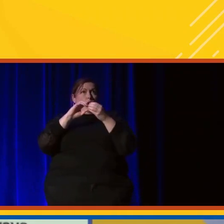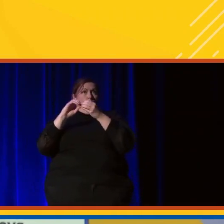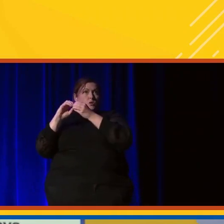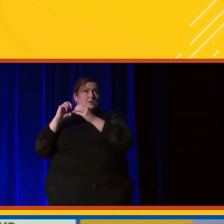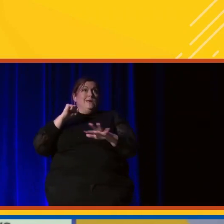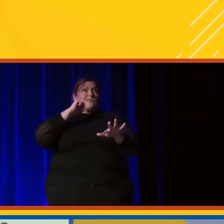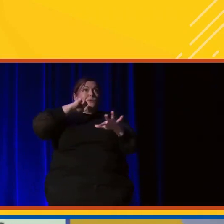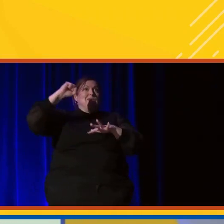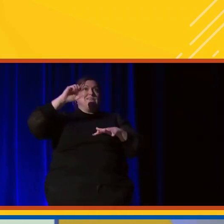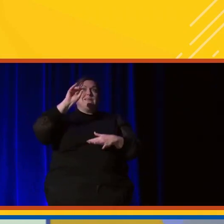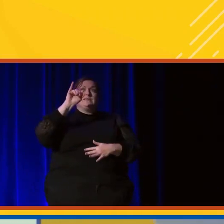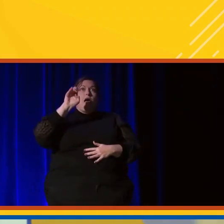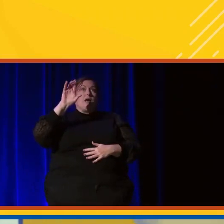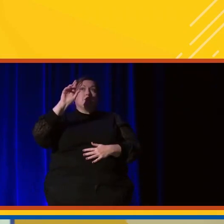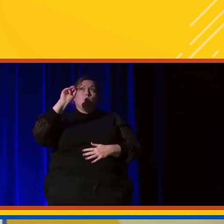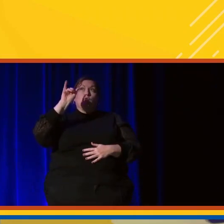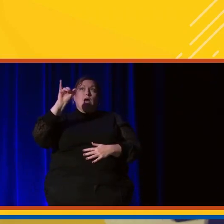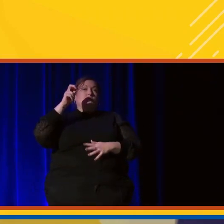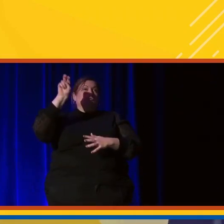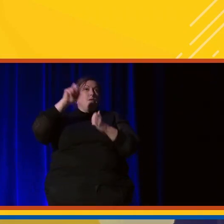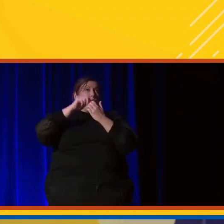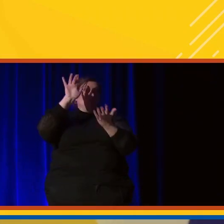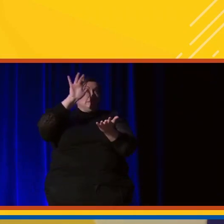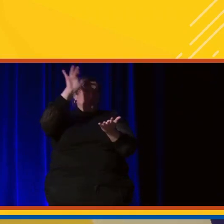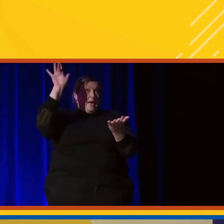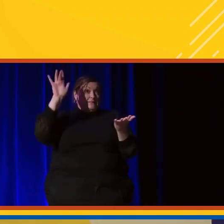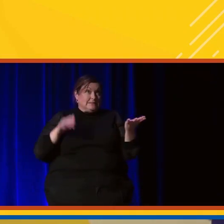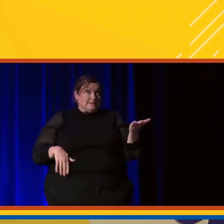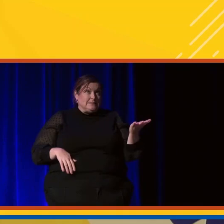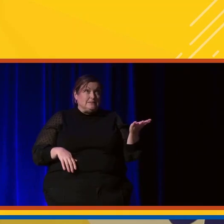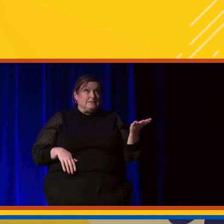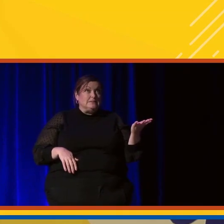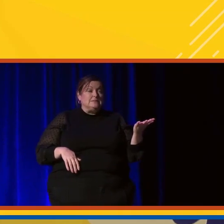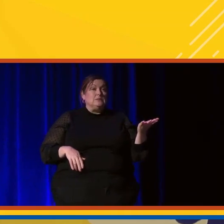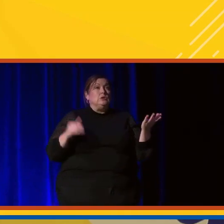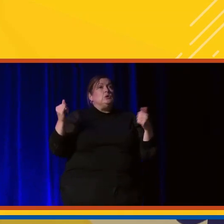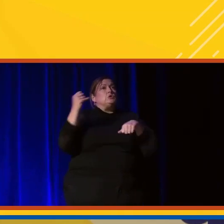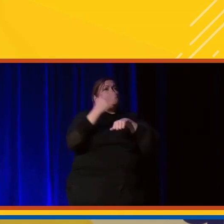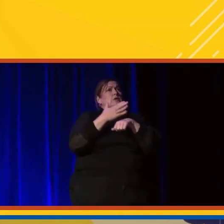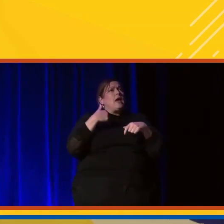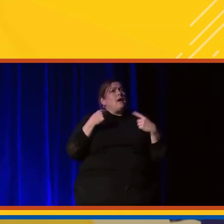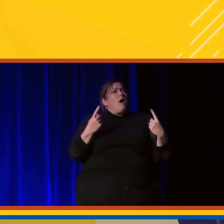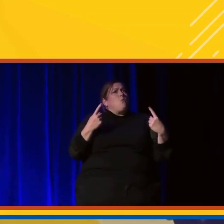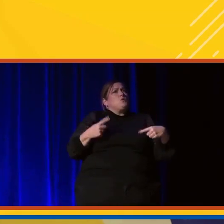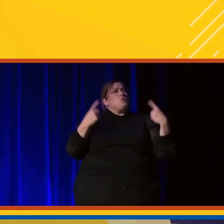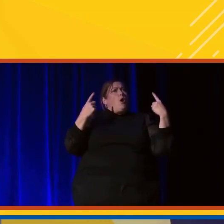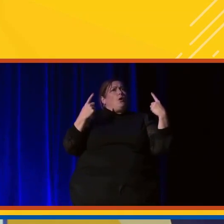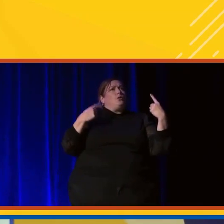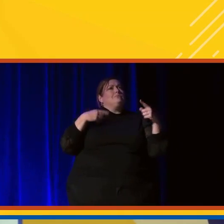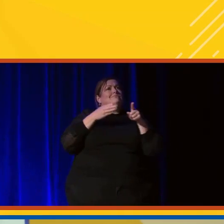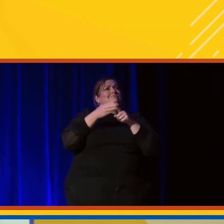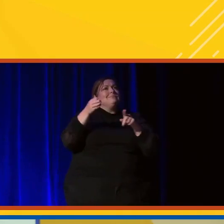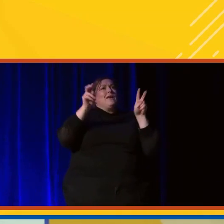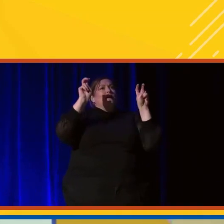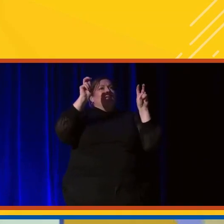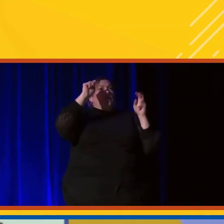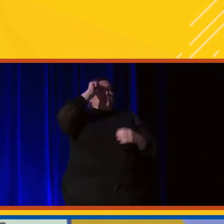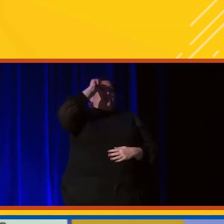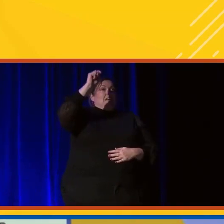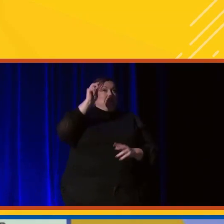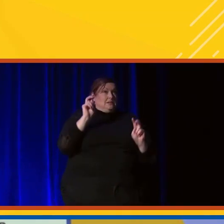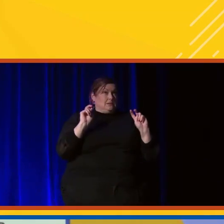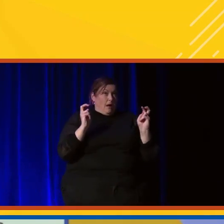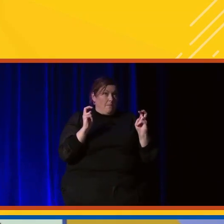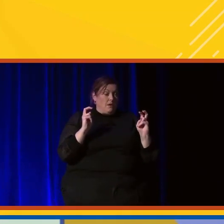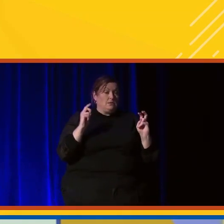cosmic rays as you travel through space. What I am here today to argue, one of the main thesis topics here, is that if